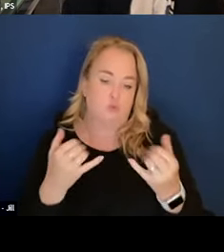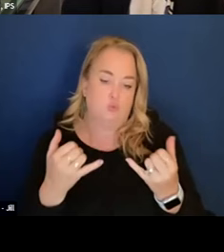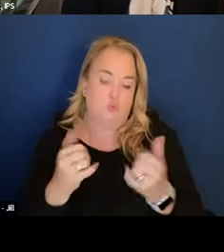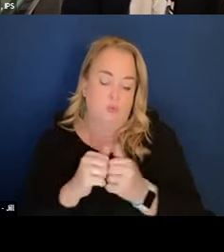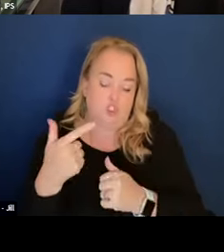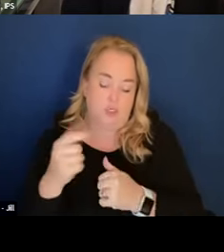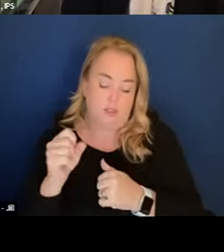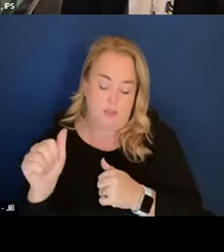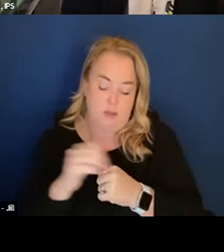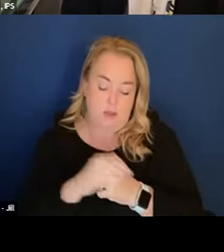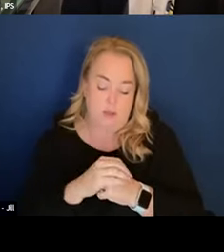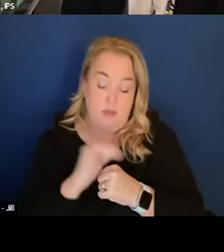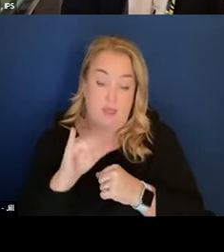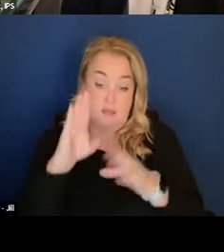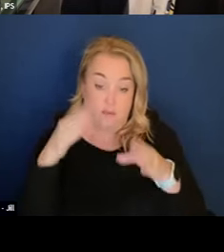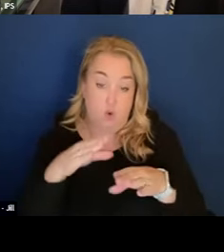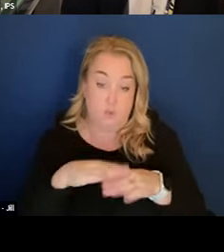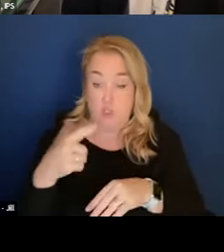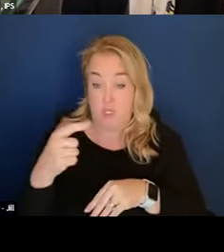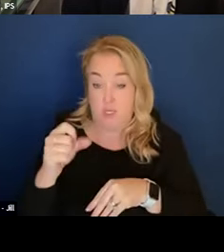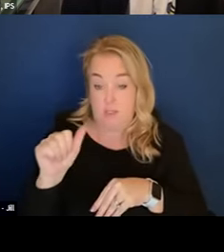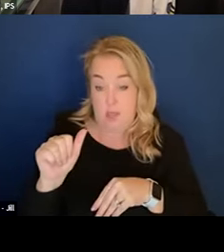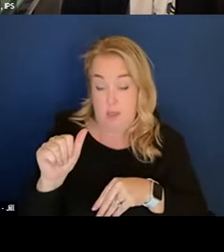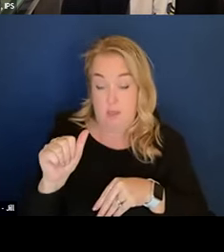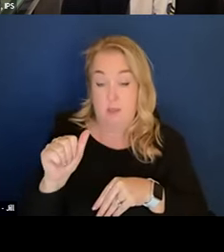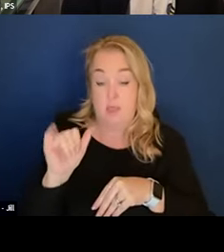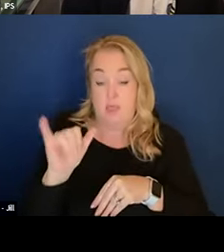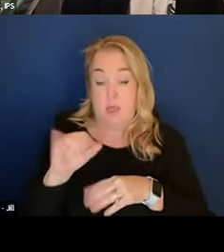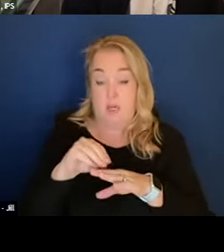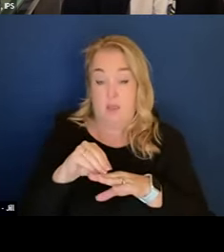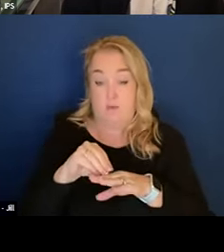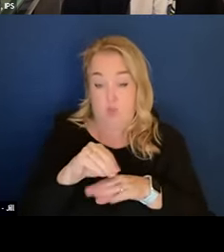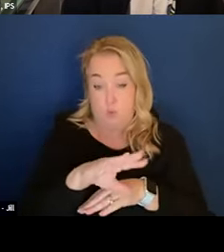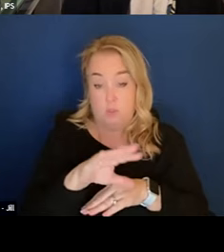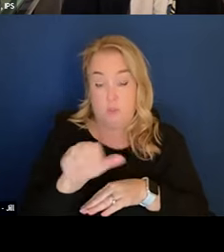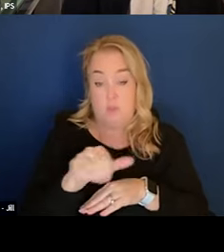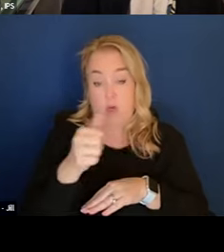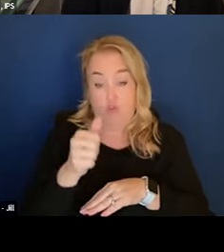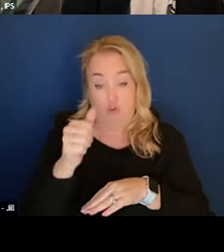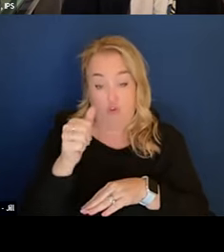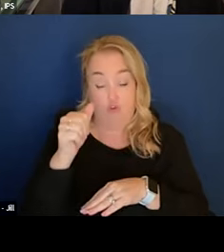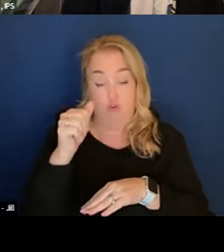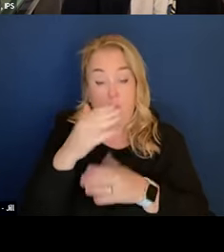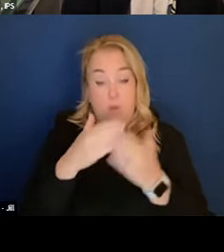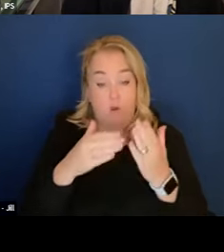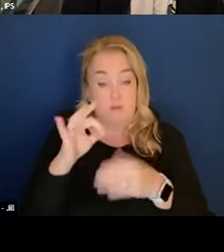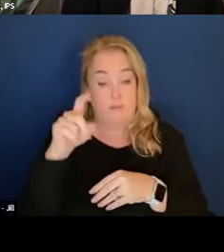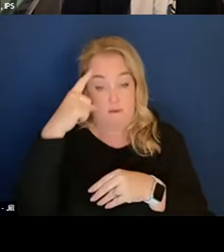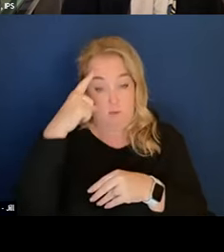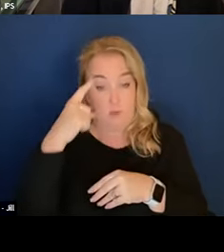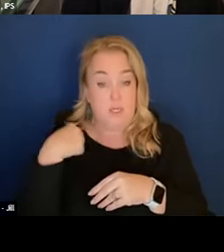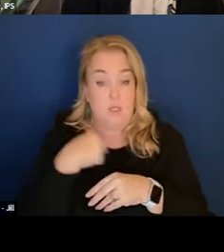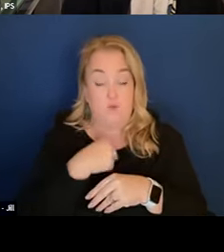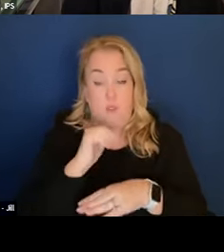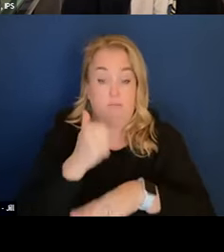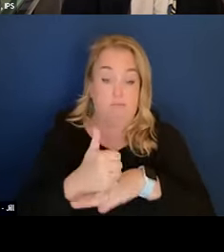GSA. And then this is focused on GSA, knowing that GSA influences a lot of the rest of the federal government. And if we implemented a